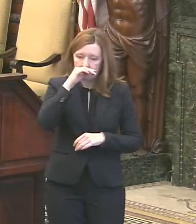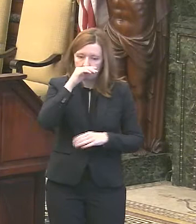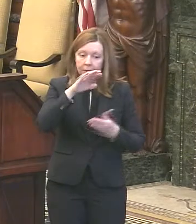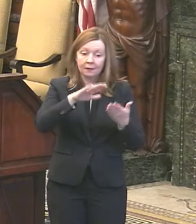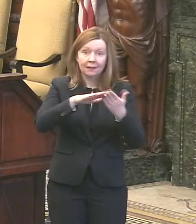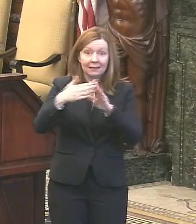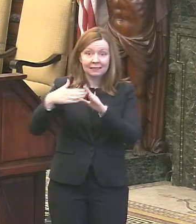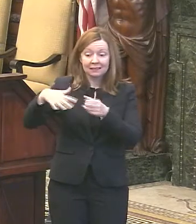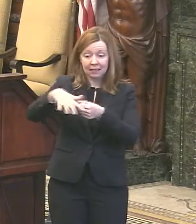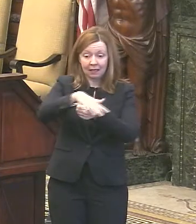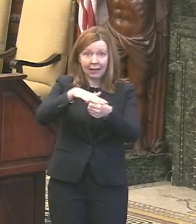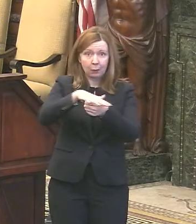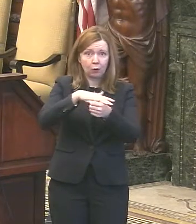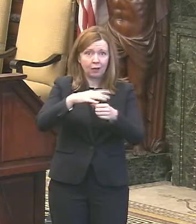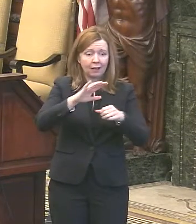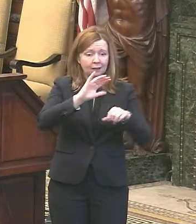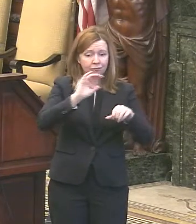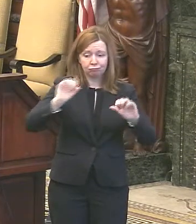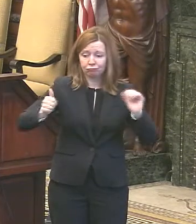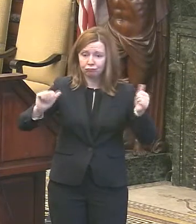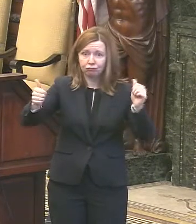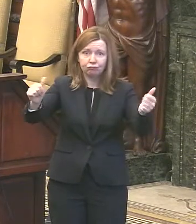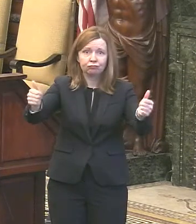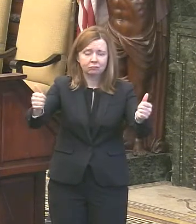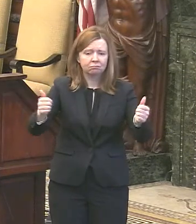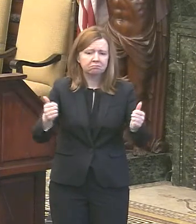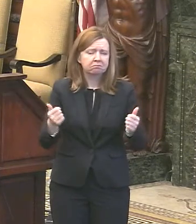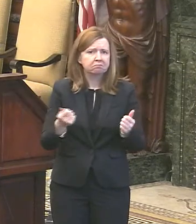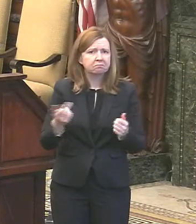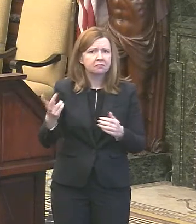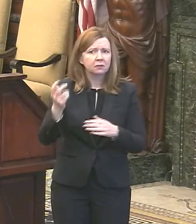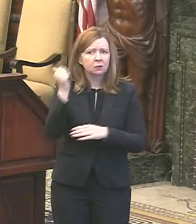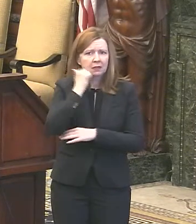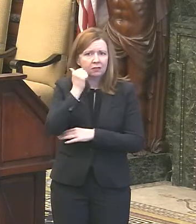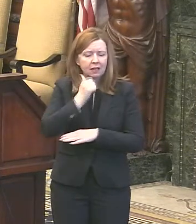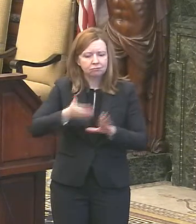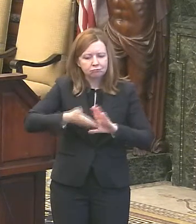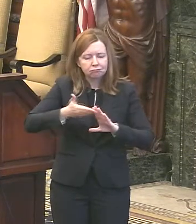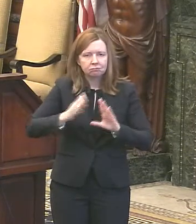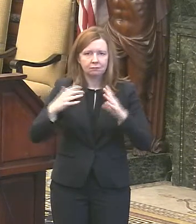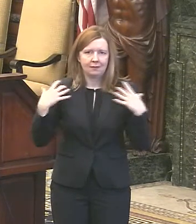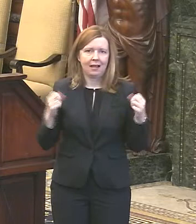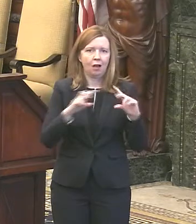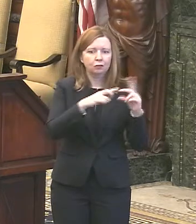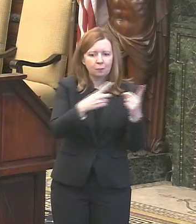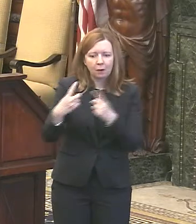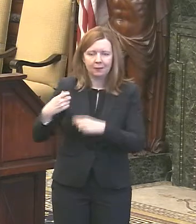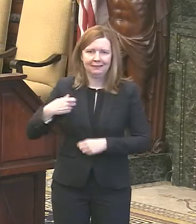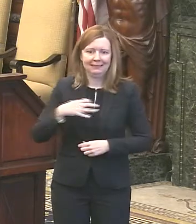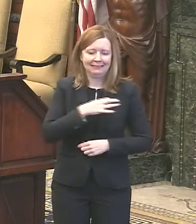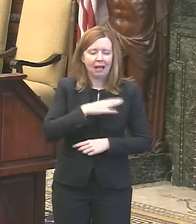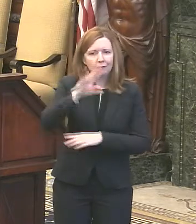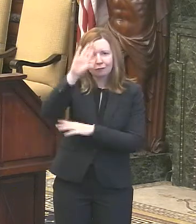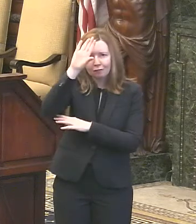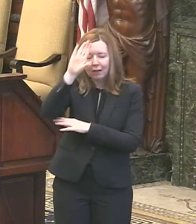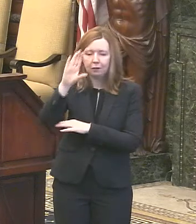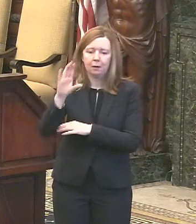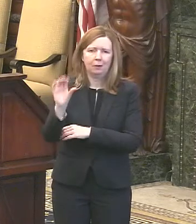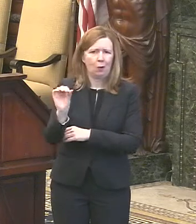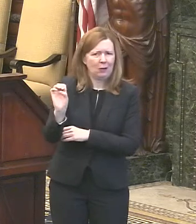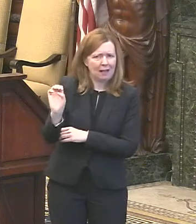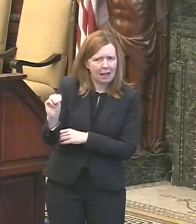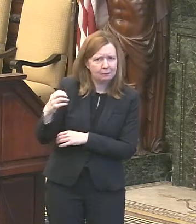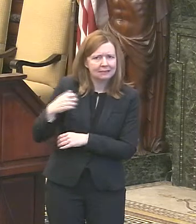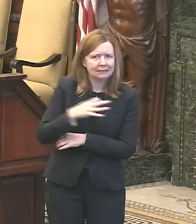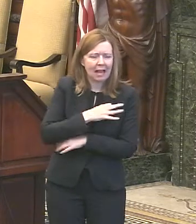neighborhood clinics, which we're continuing to run about 1 or 2 per day, run either by the health department staff or fire department, office of emergency management